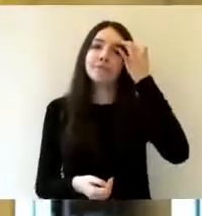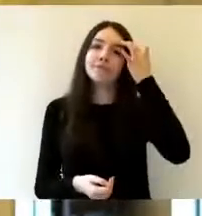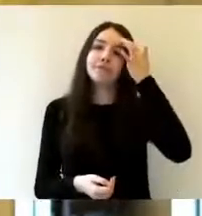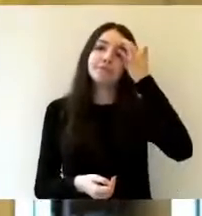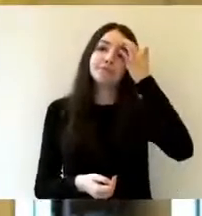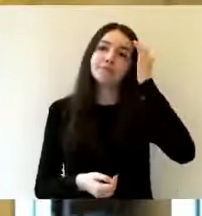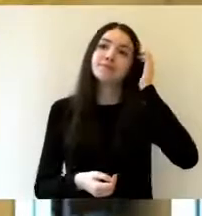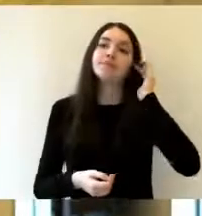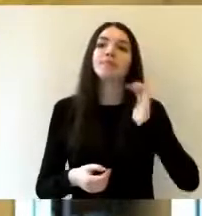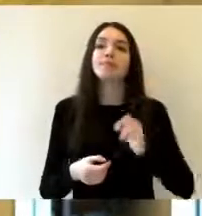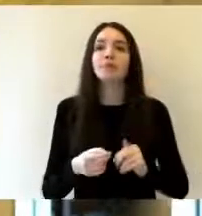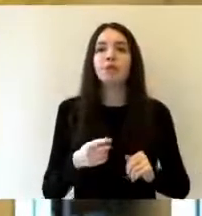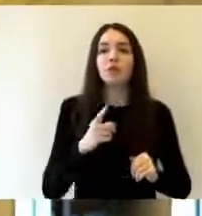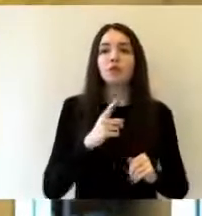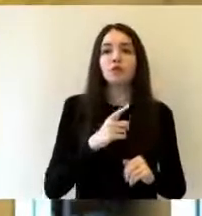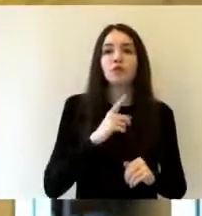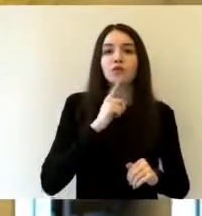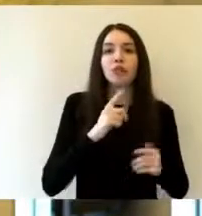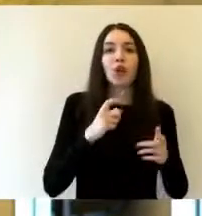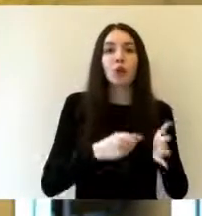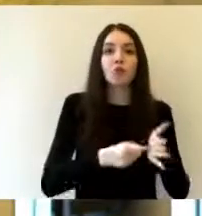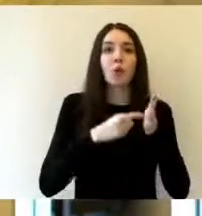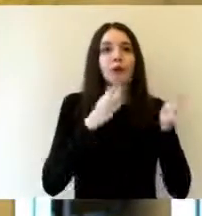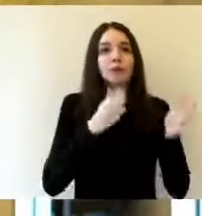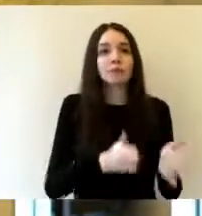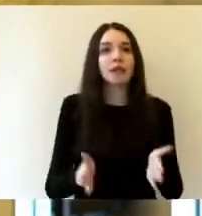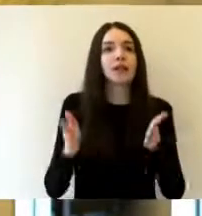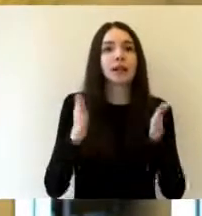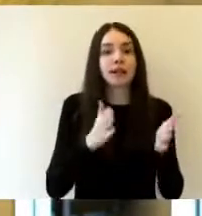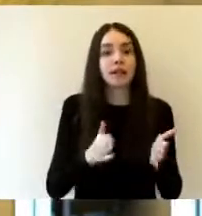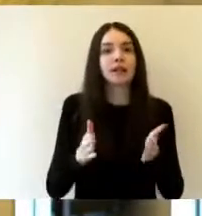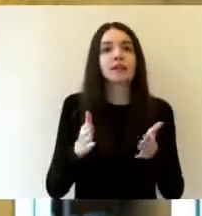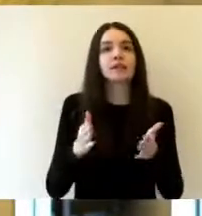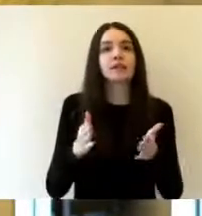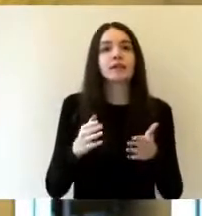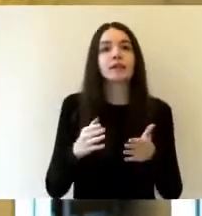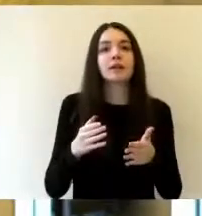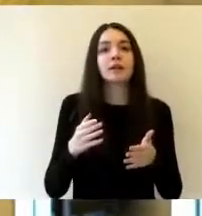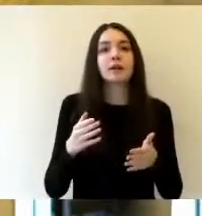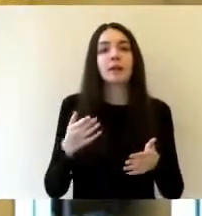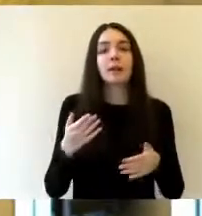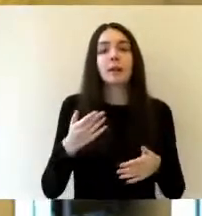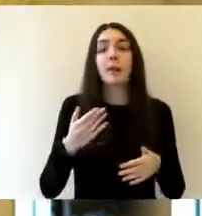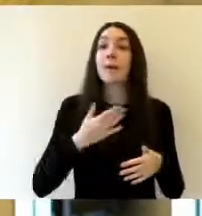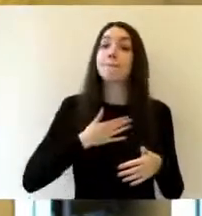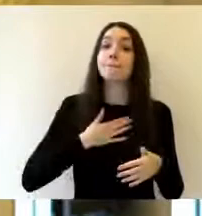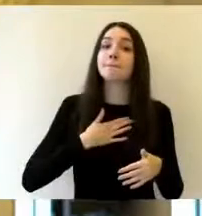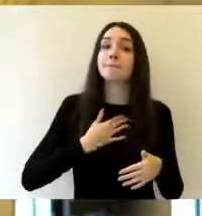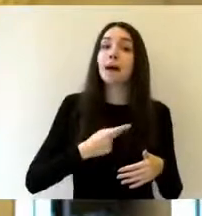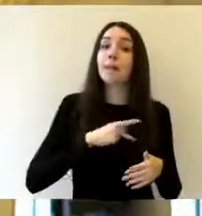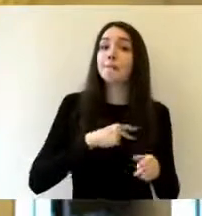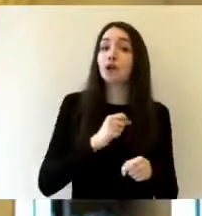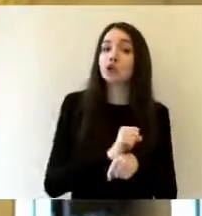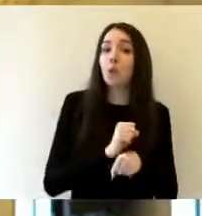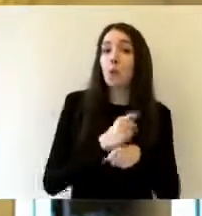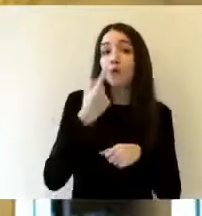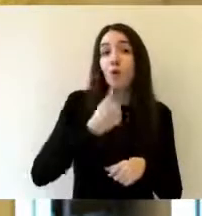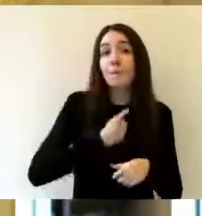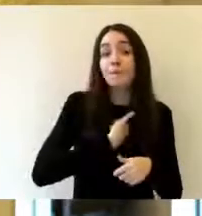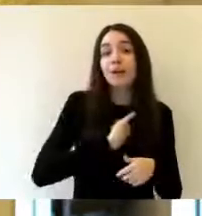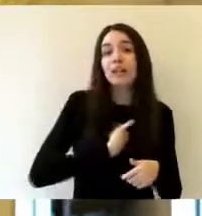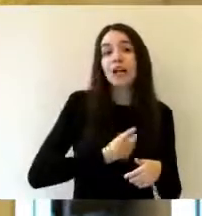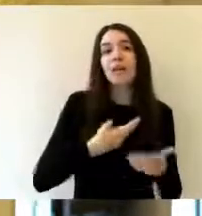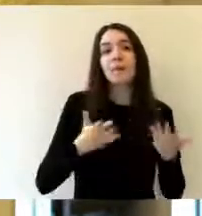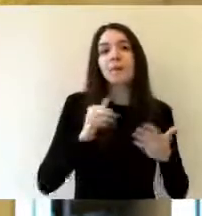It's truly, yeah, but planning a lot. But which is why within my personal work, I don't do that as much. The stuff I'm working on right now, I may not be